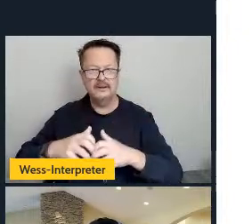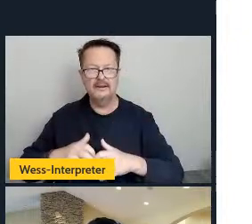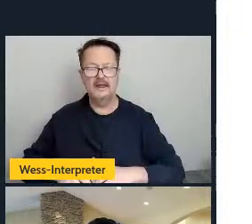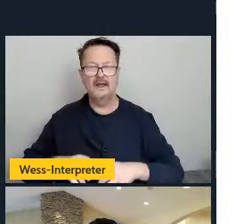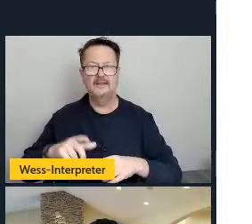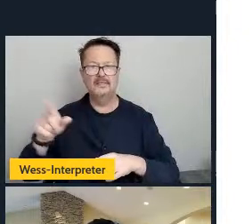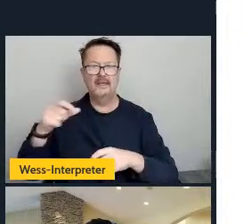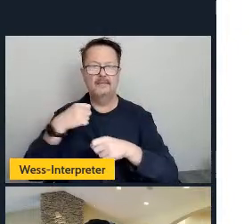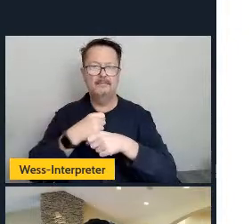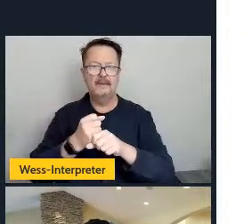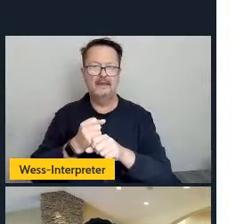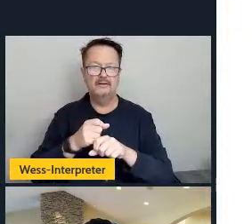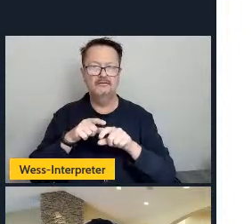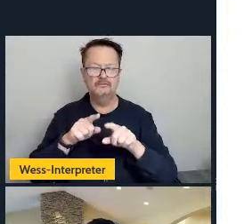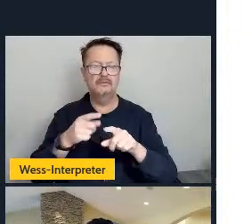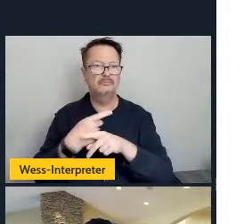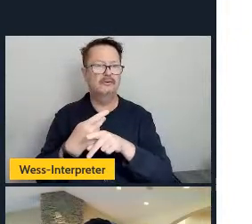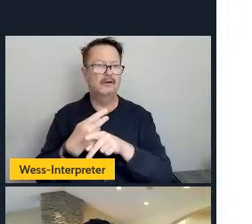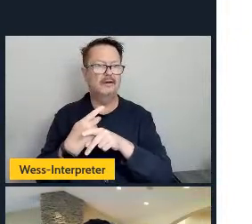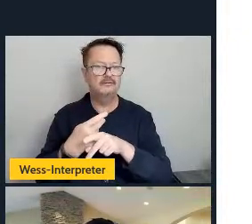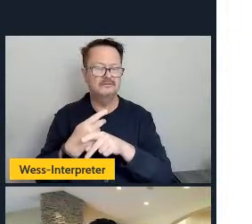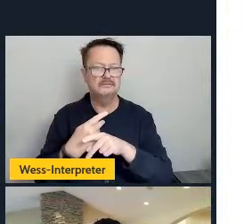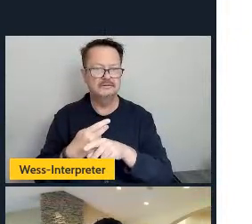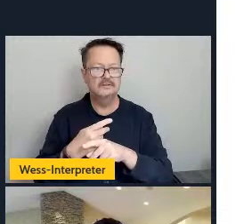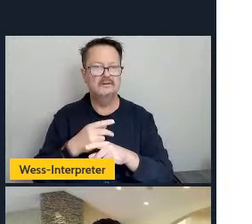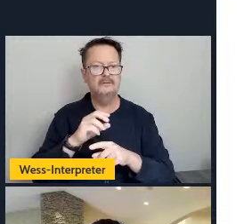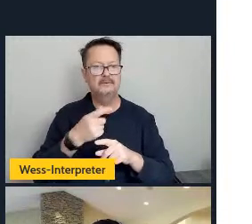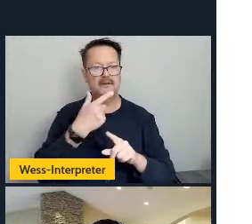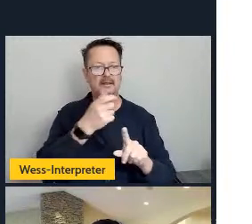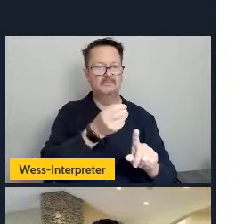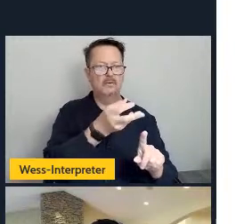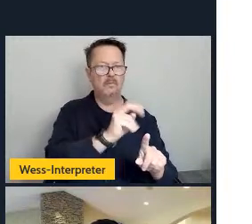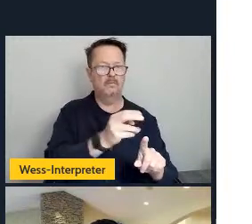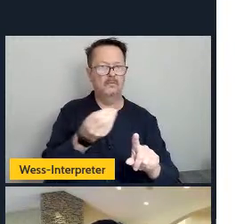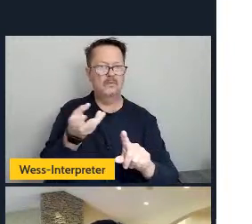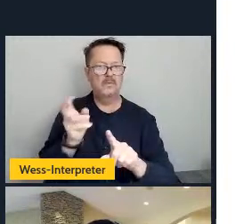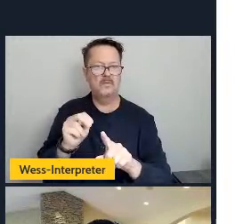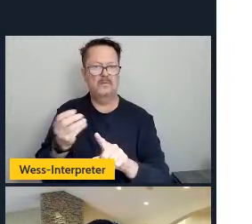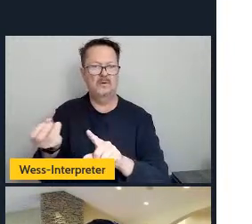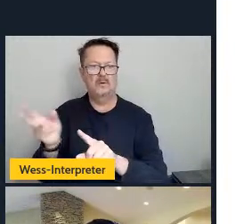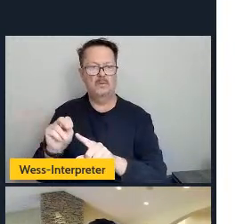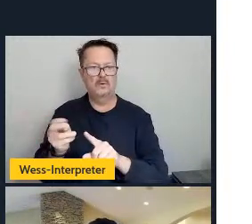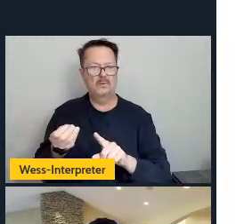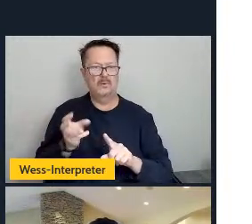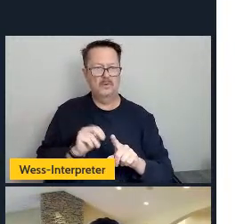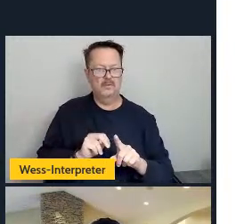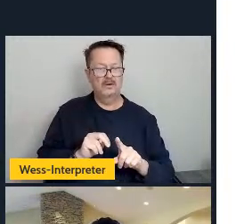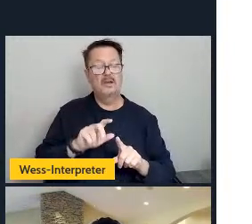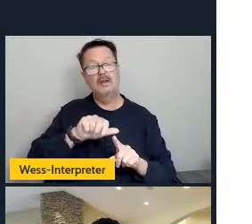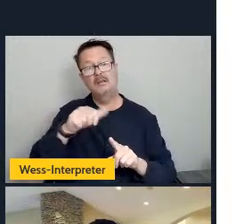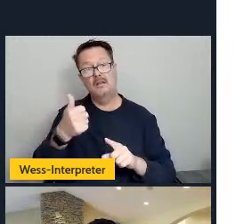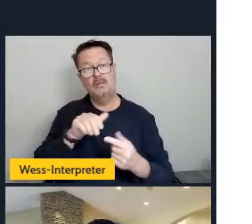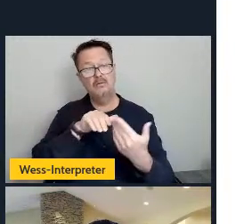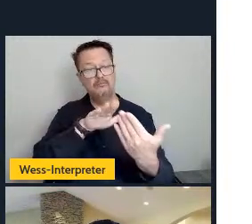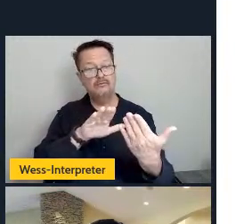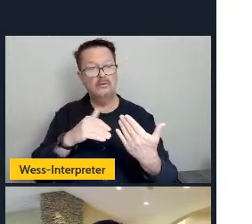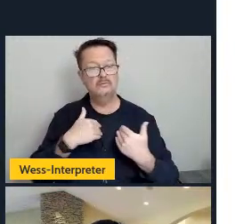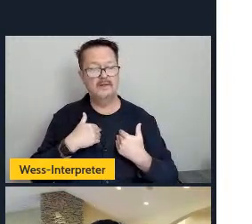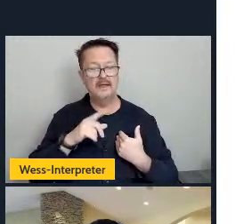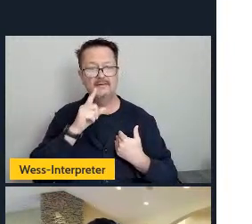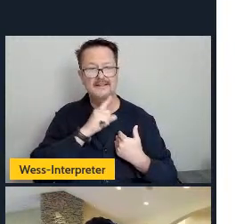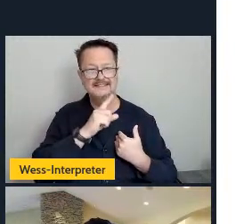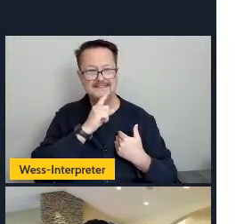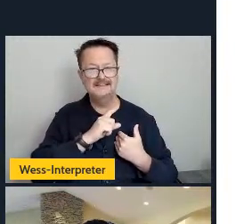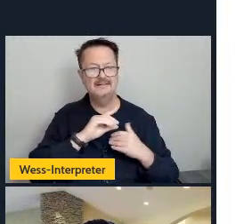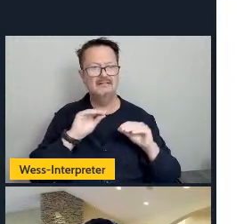production with the other components or with the owners of the other components. Another approach would be to have a single